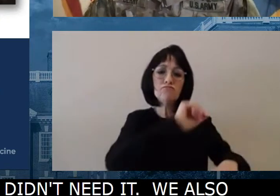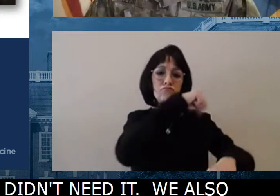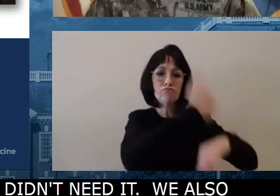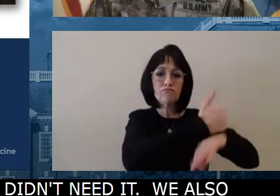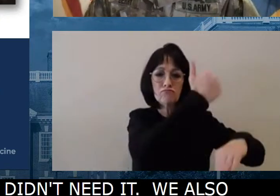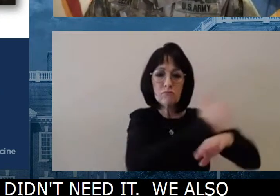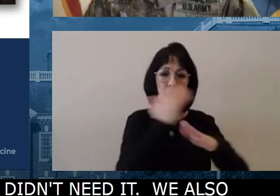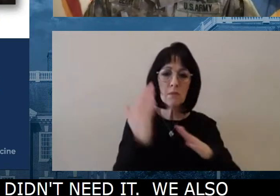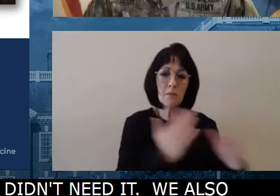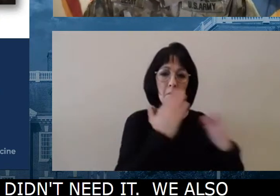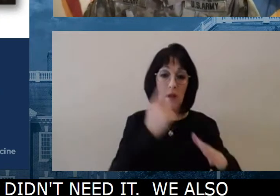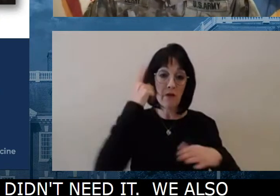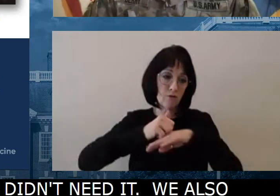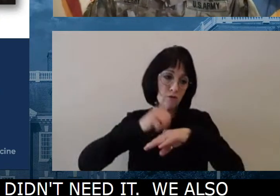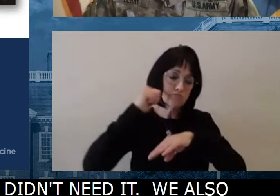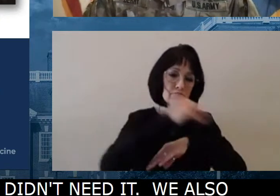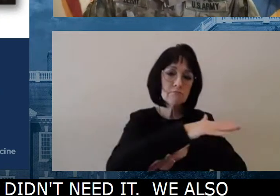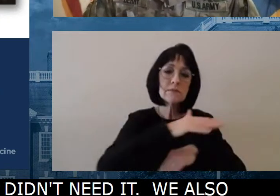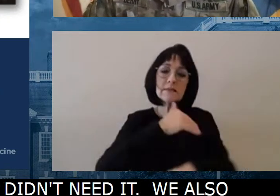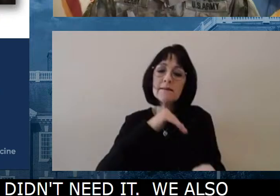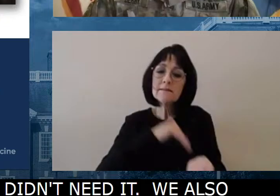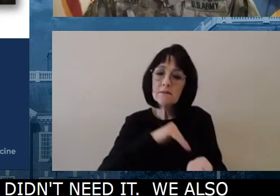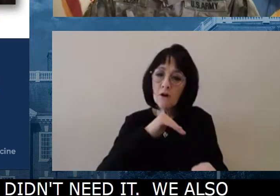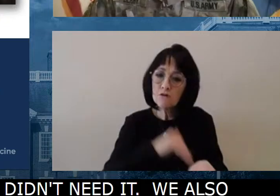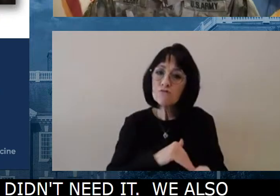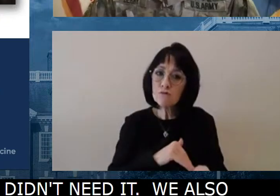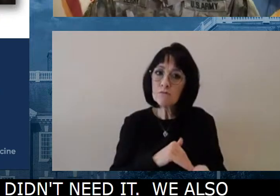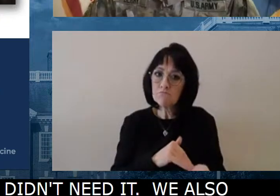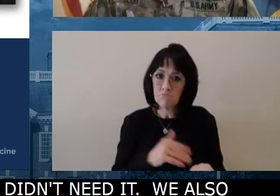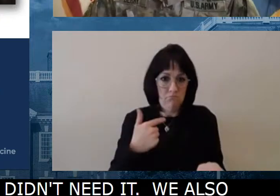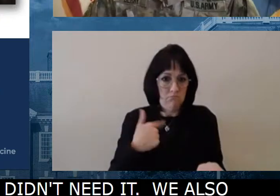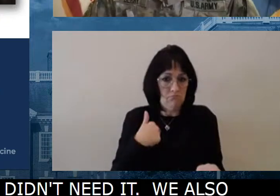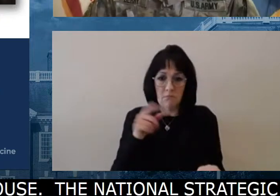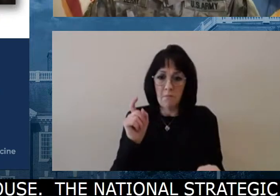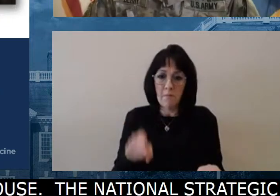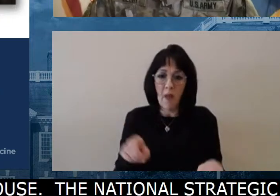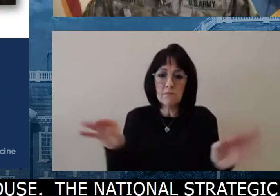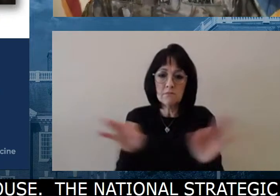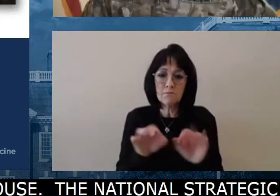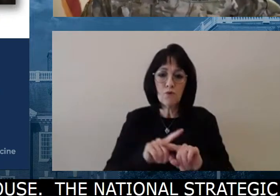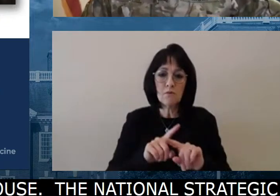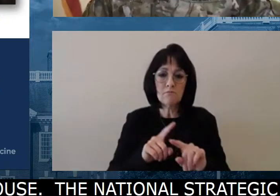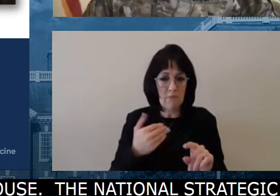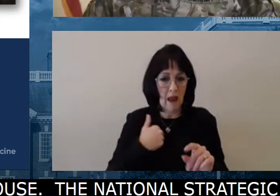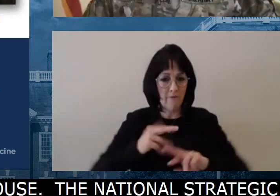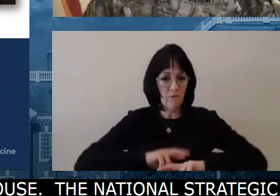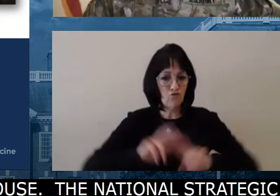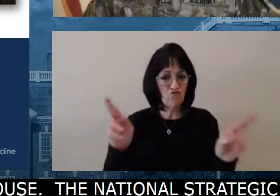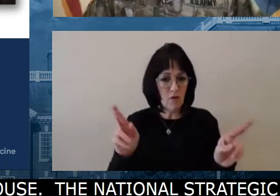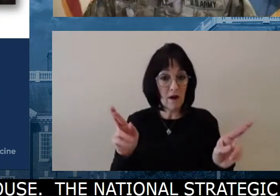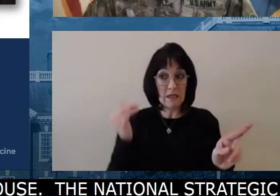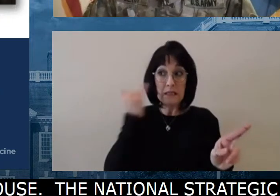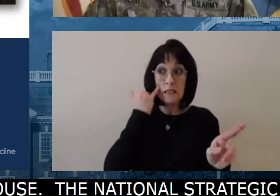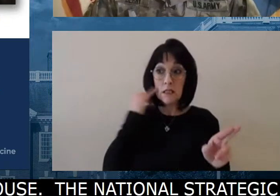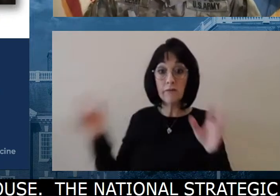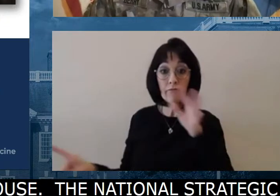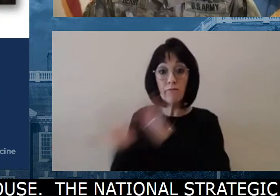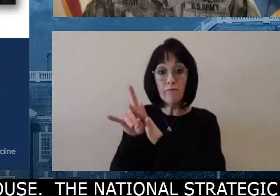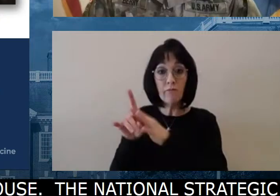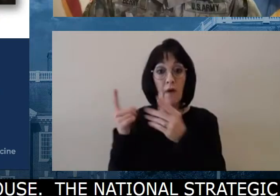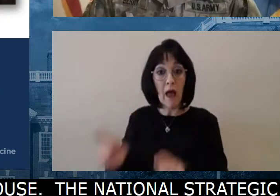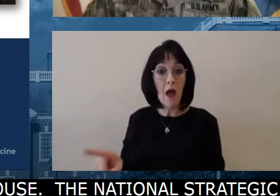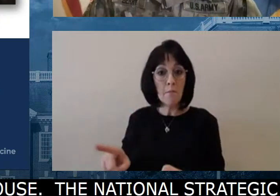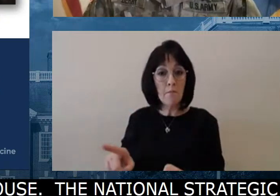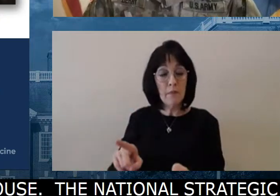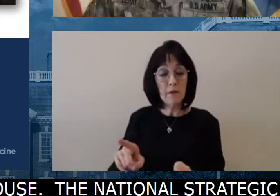national strategic stockpile, and assisting moving products around the state. And finally, we actually had our